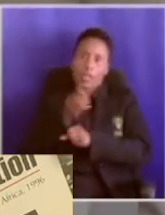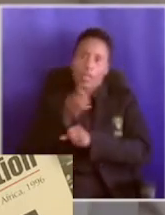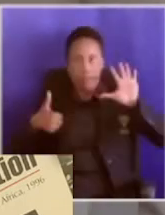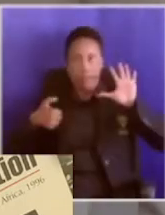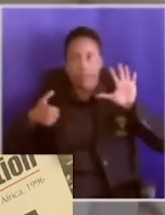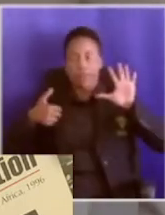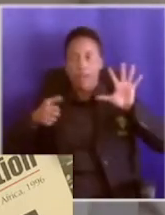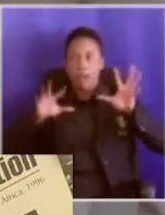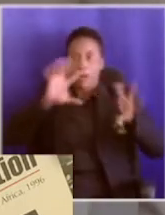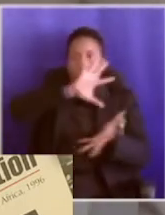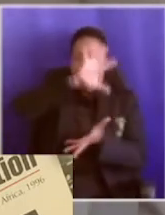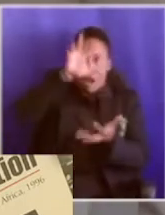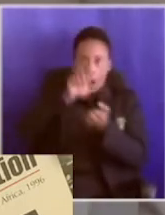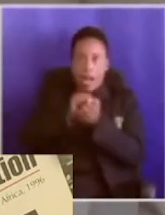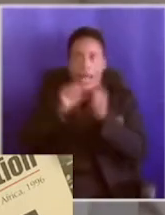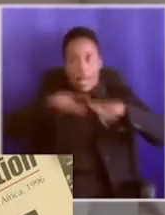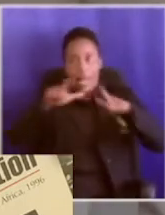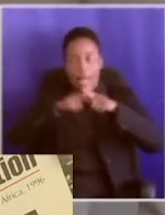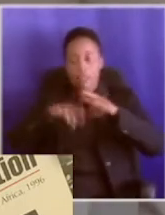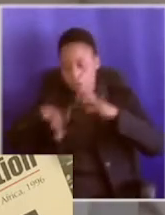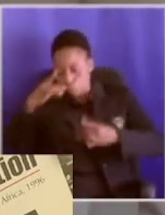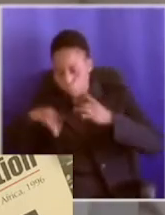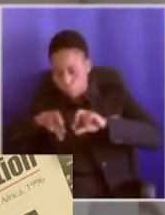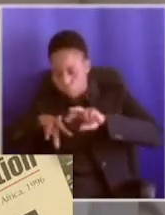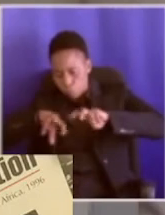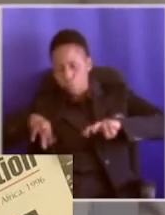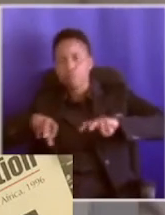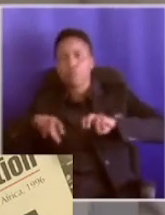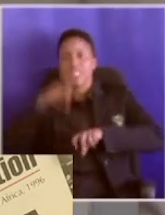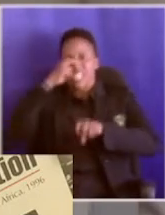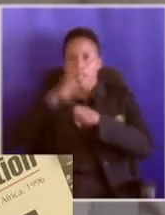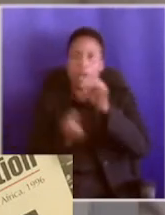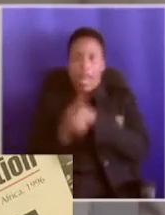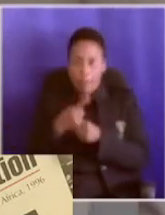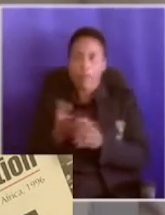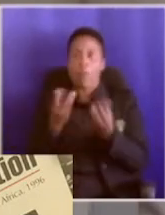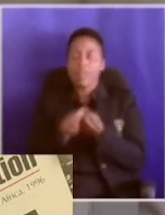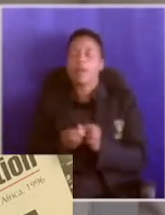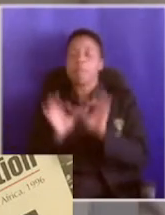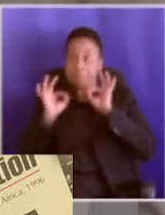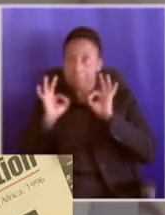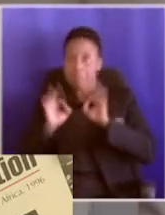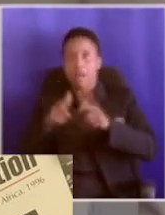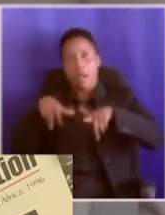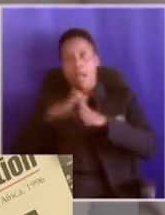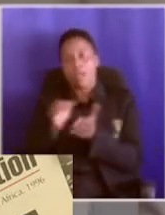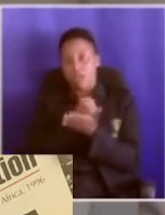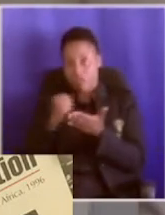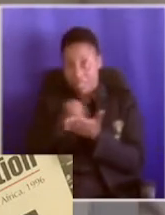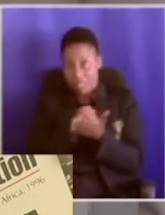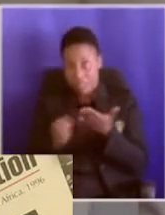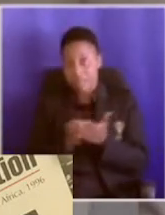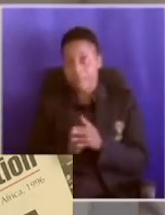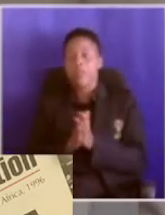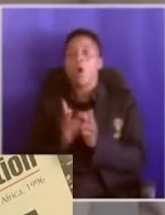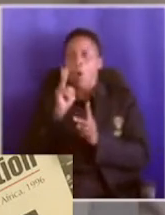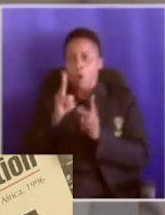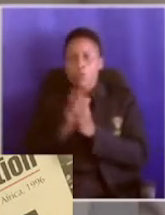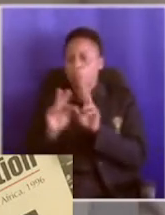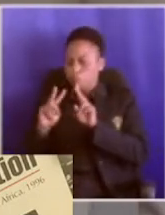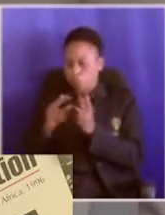comprehensive land audit needs to take place with a proper land registry. Provision must also be made